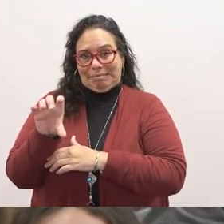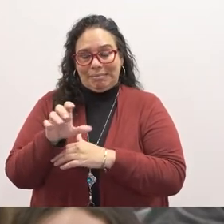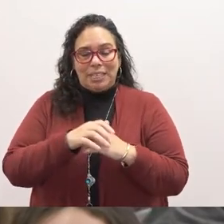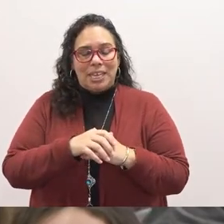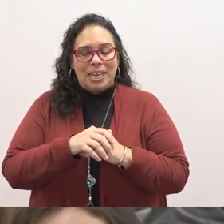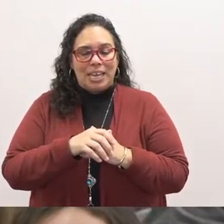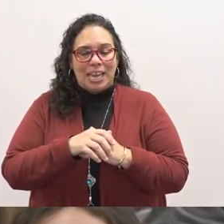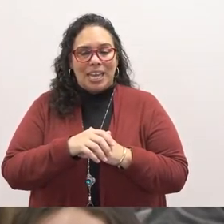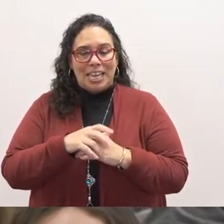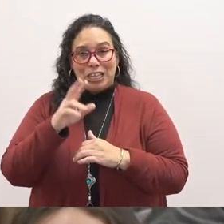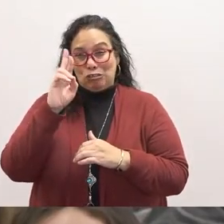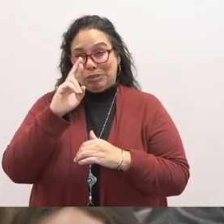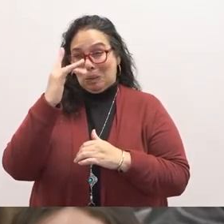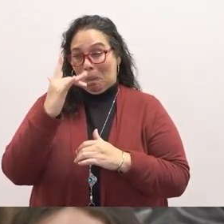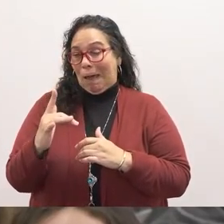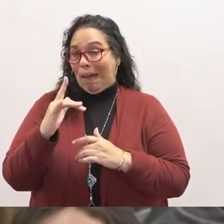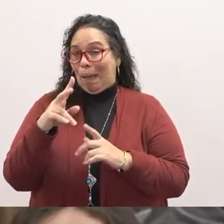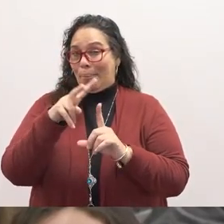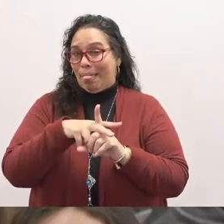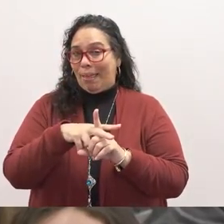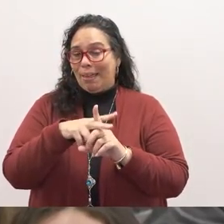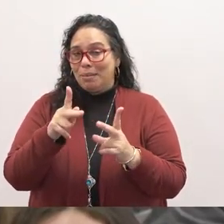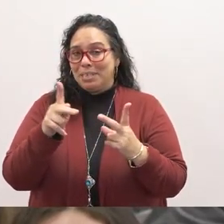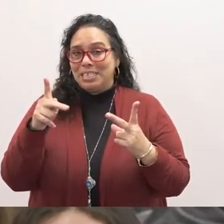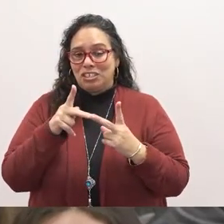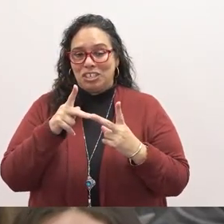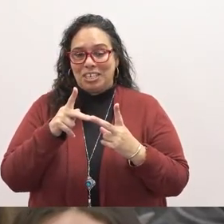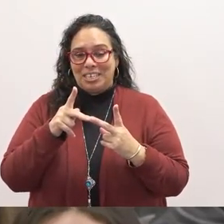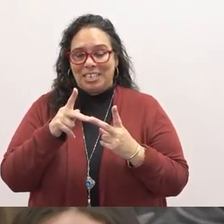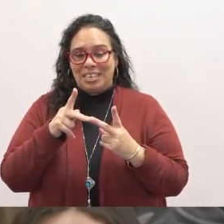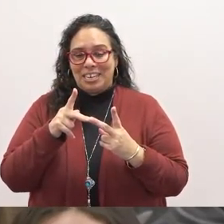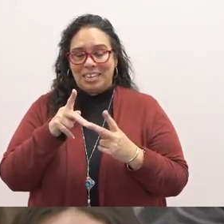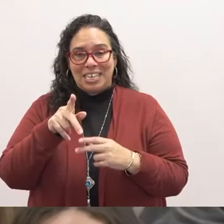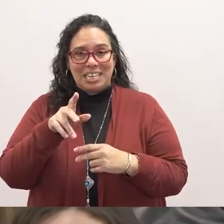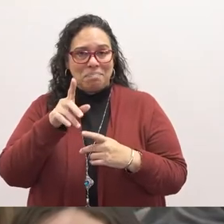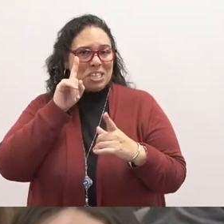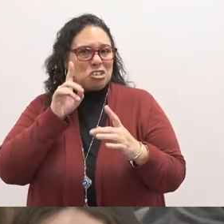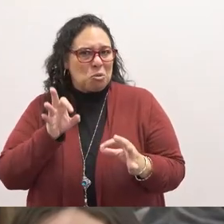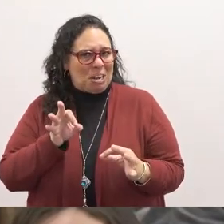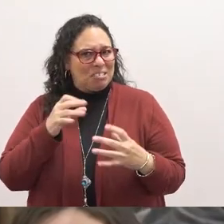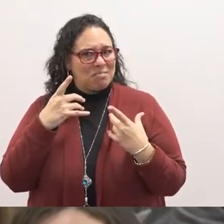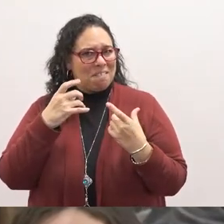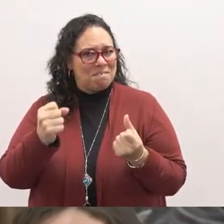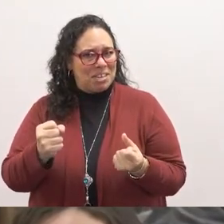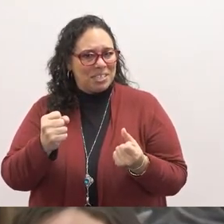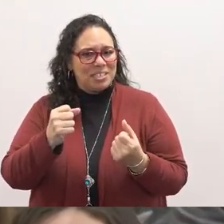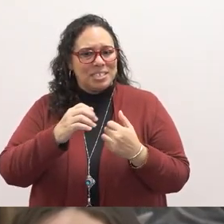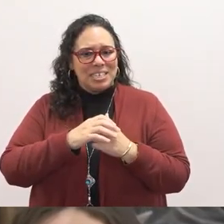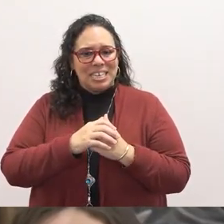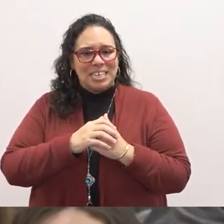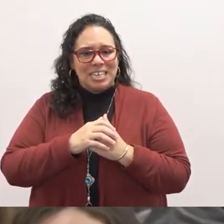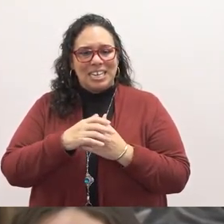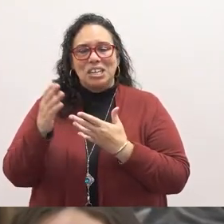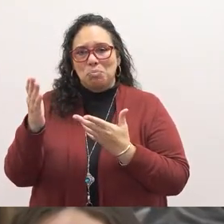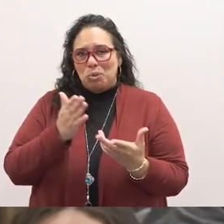why I applied for this position was because I was filled with determination and confidence to bring